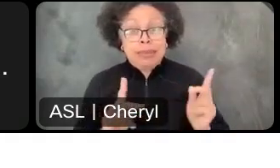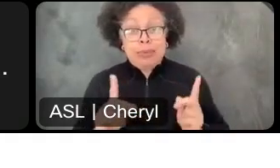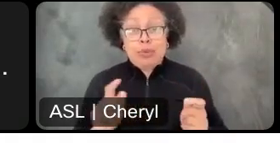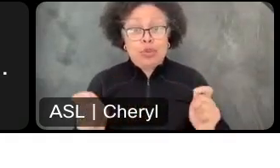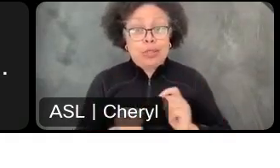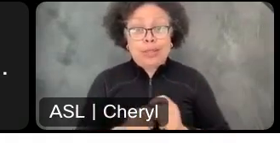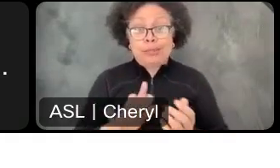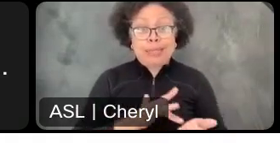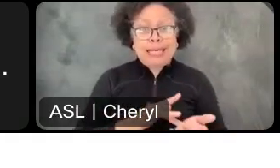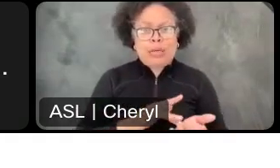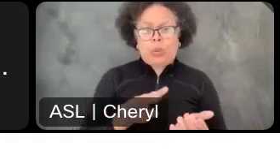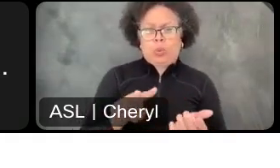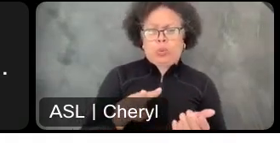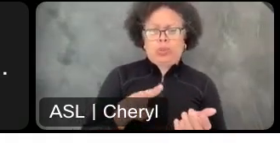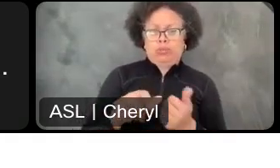their medications.